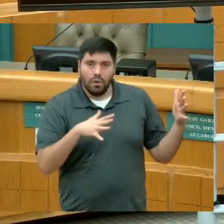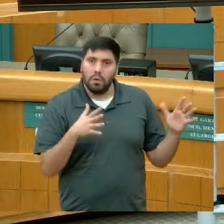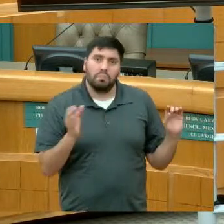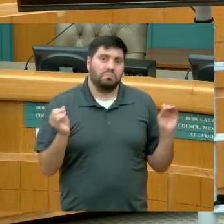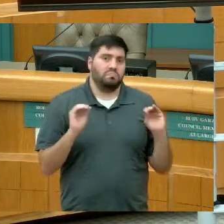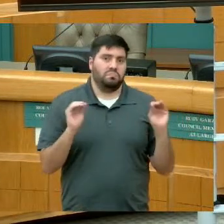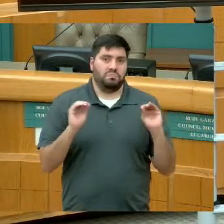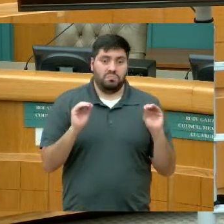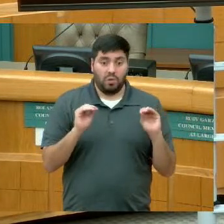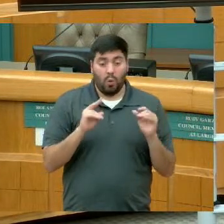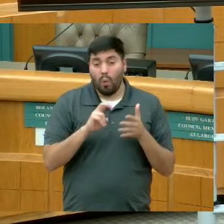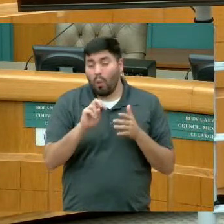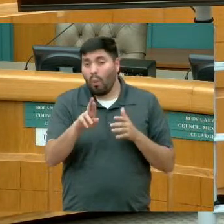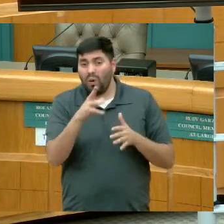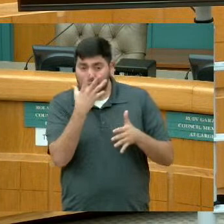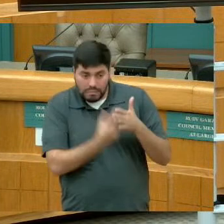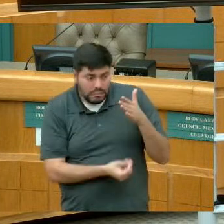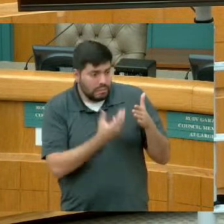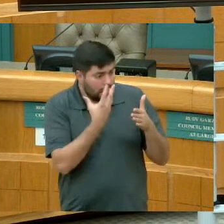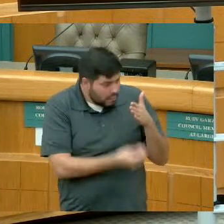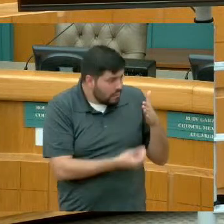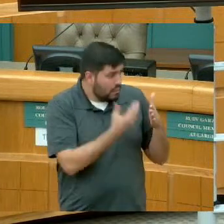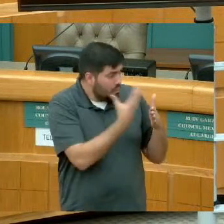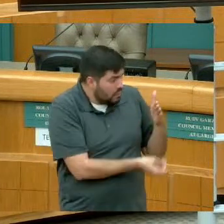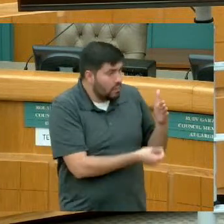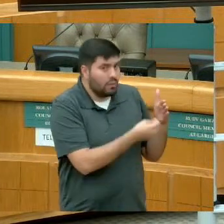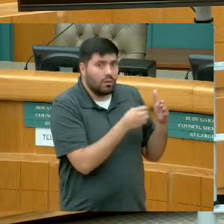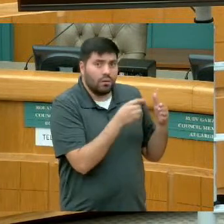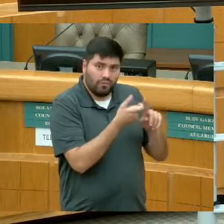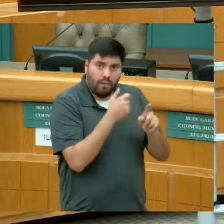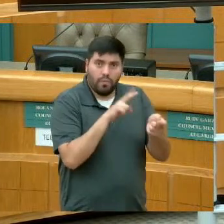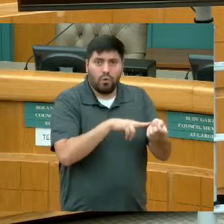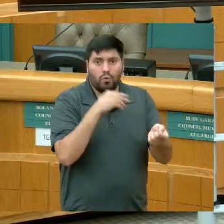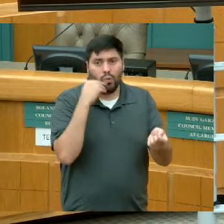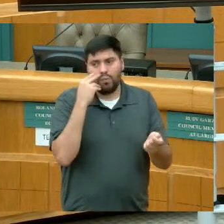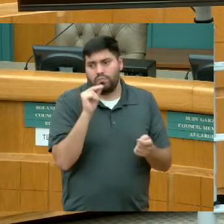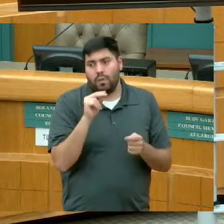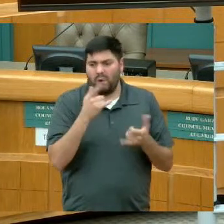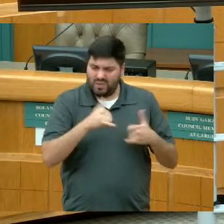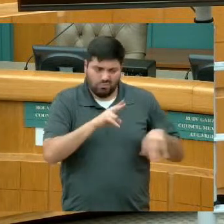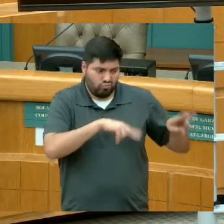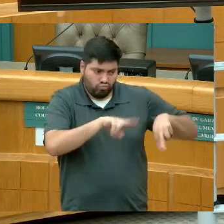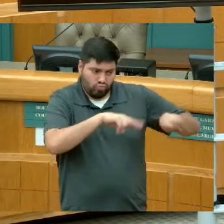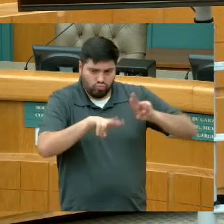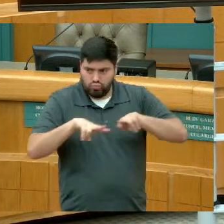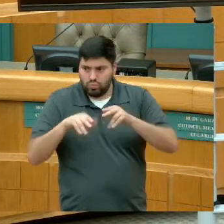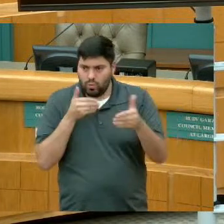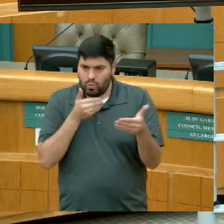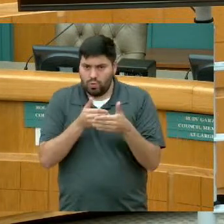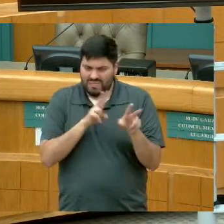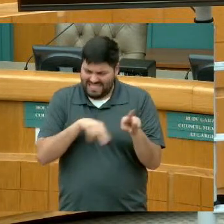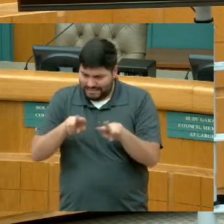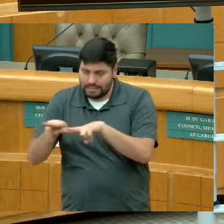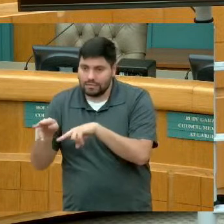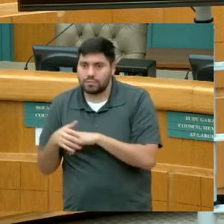that have succumbed to the disease, but we're still monitoring it very closely. Thank you.